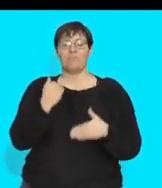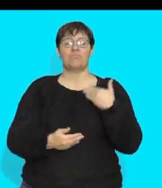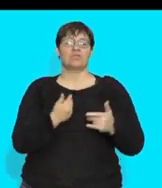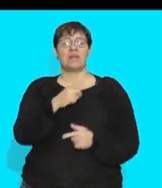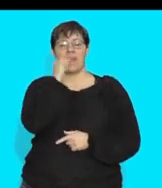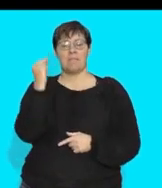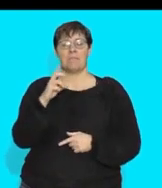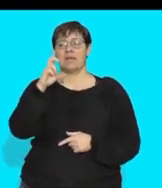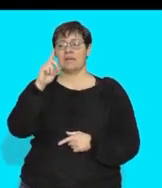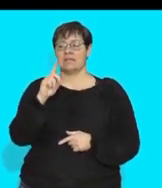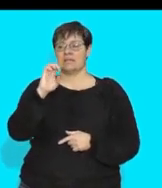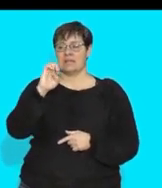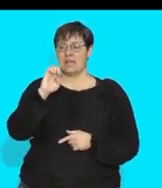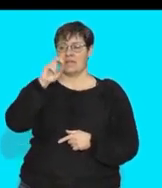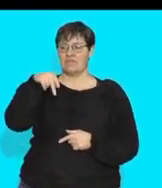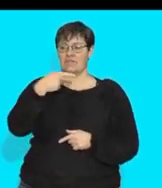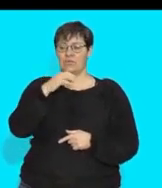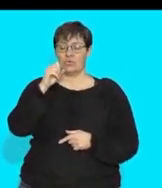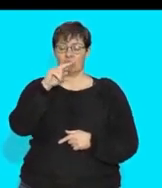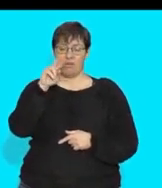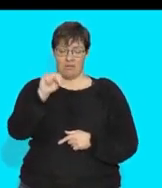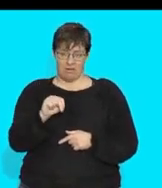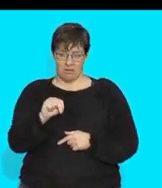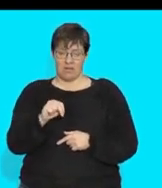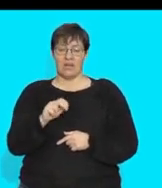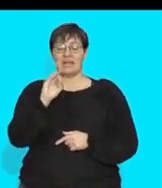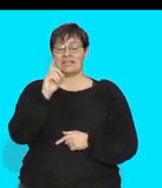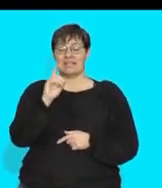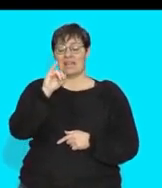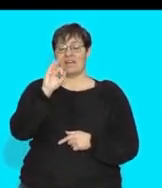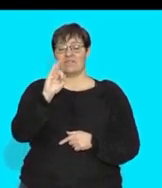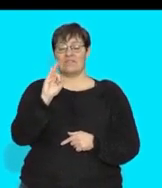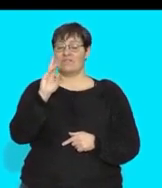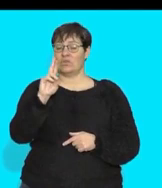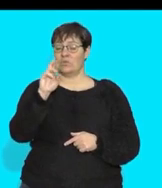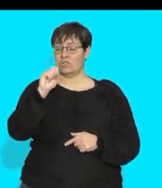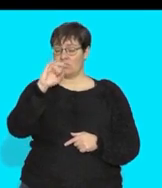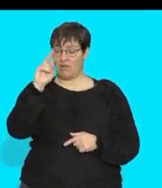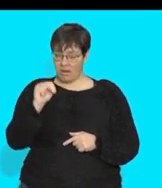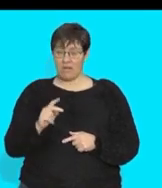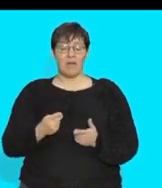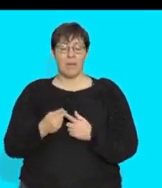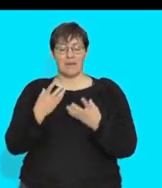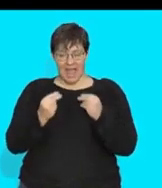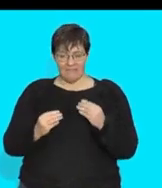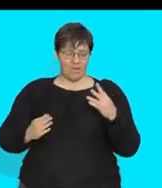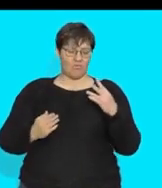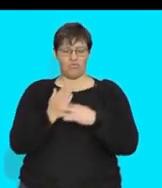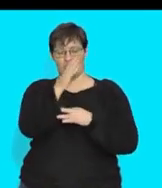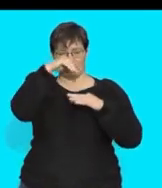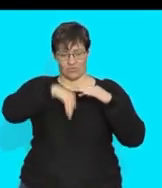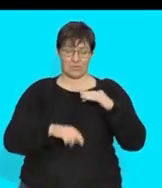but we have this respiratory surface that it has to cross. Right, we looked at